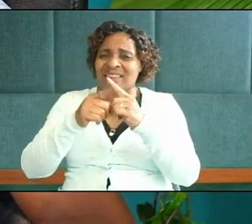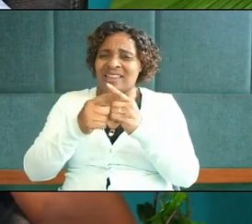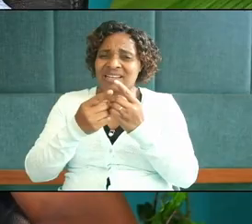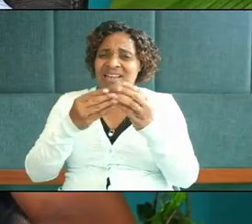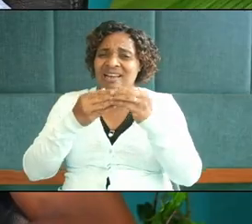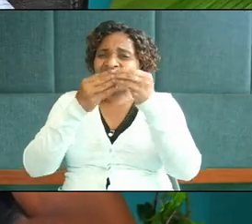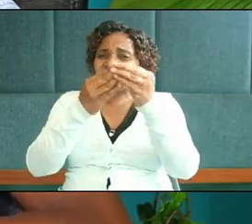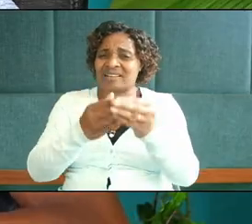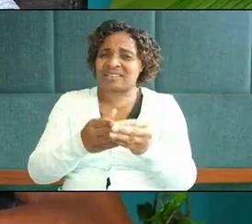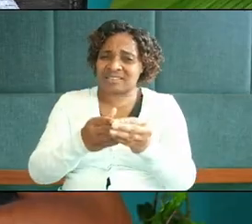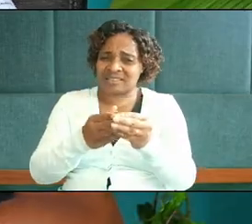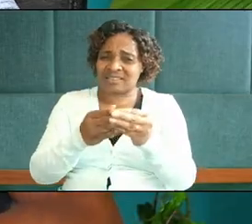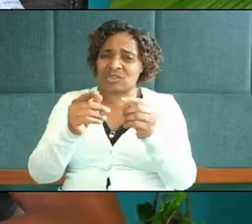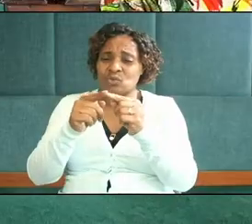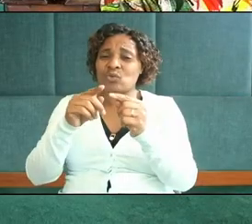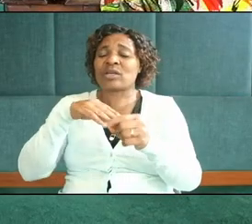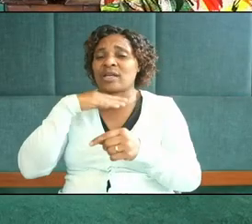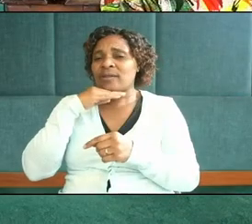death. Yeah.